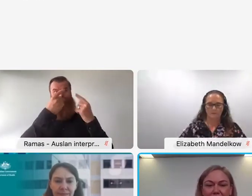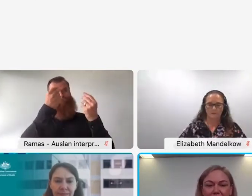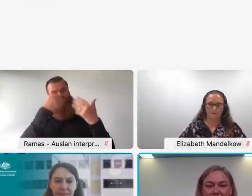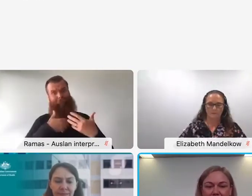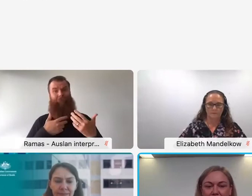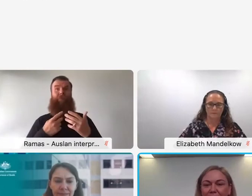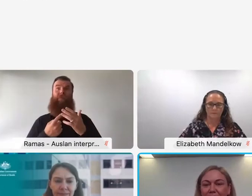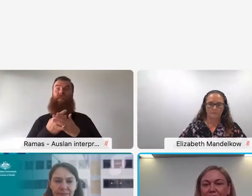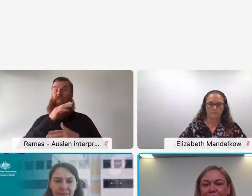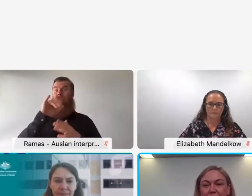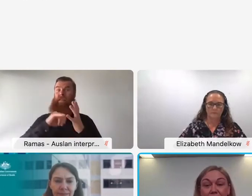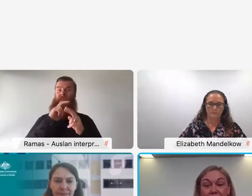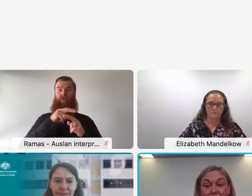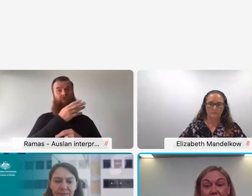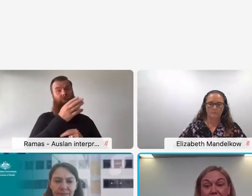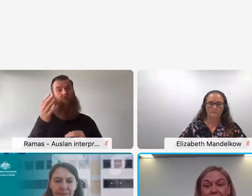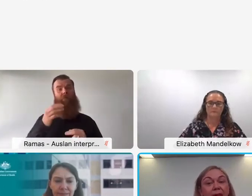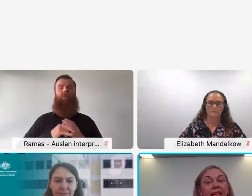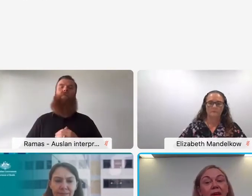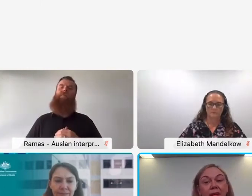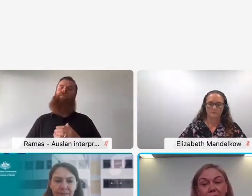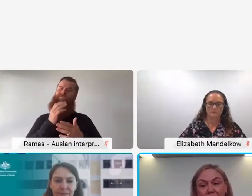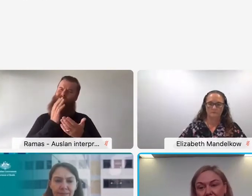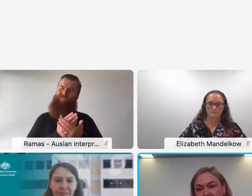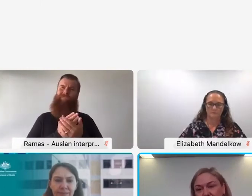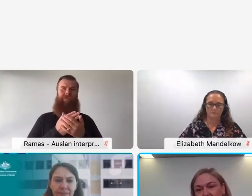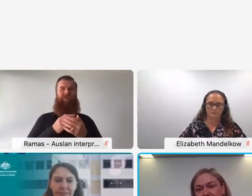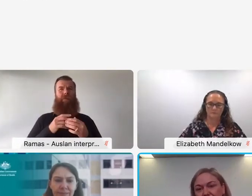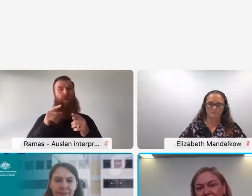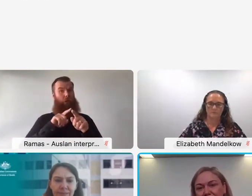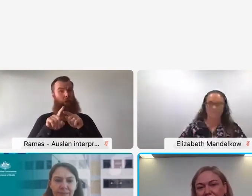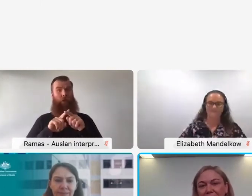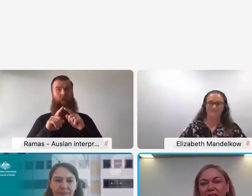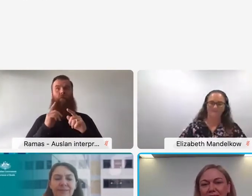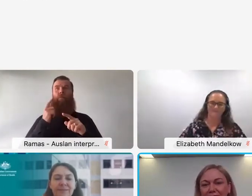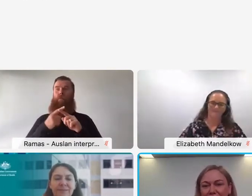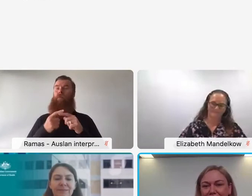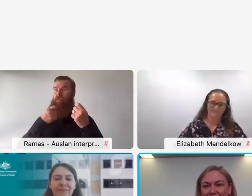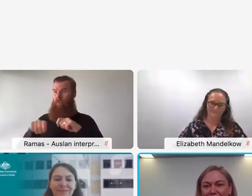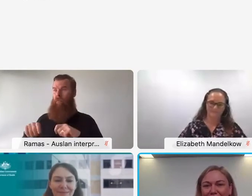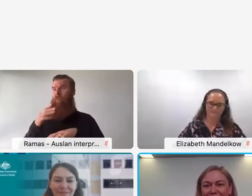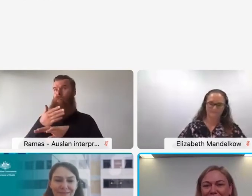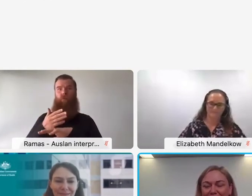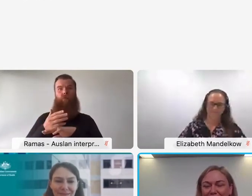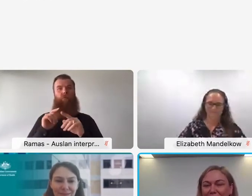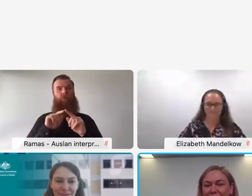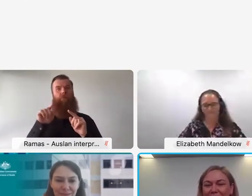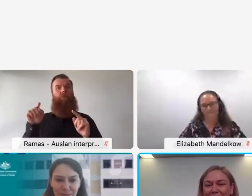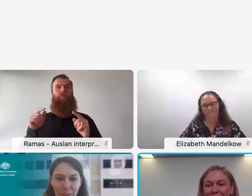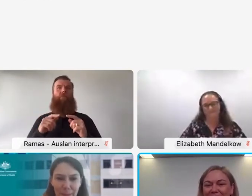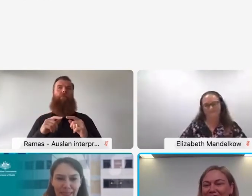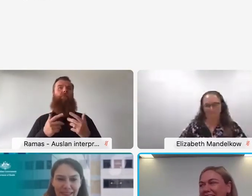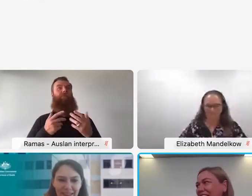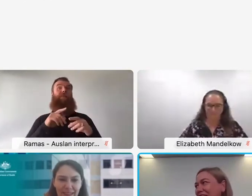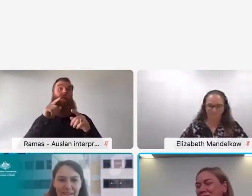been putting their learning into practice straight away and picking up people on different things that they've learnt in their